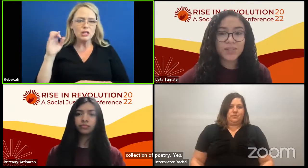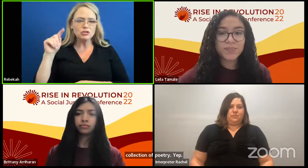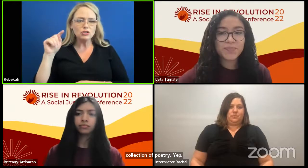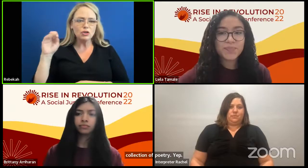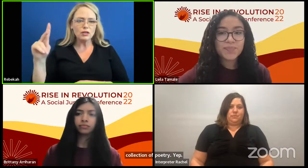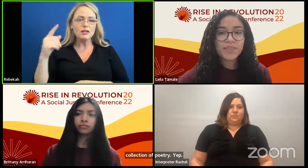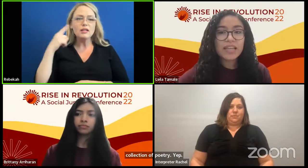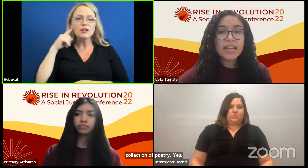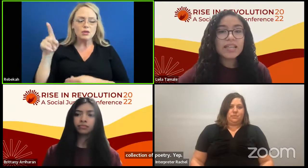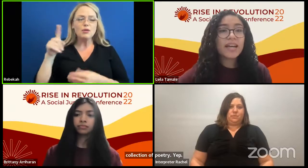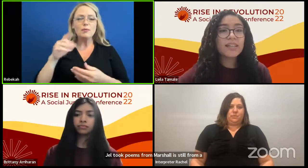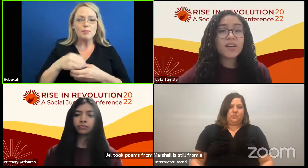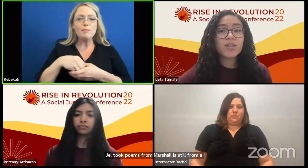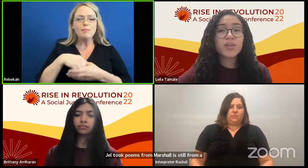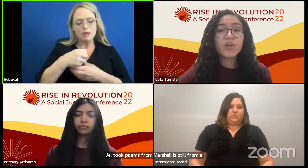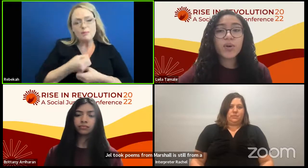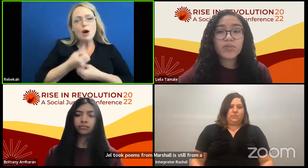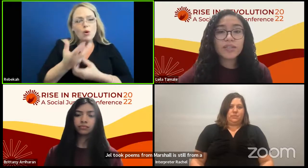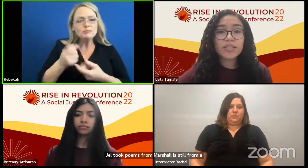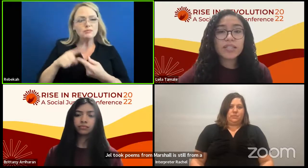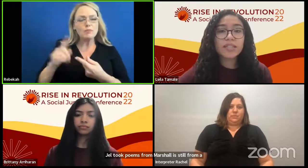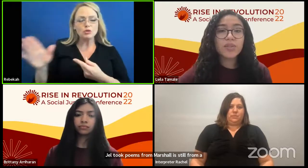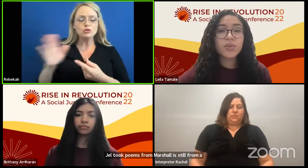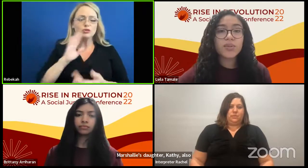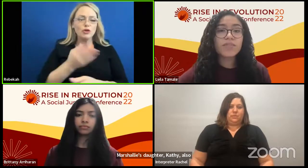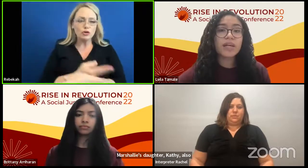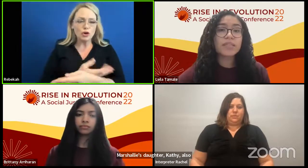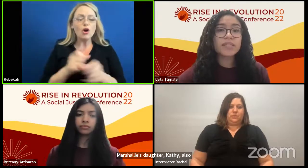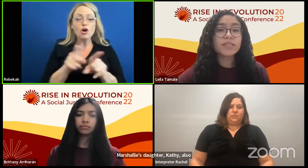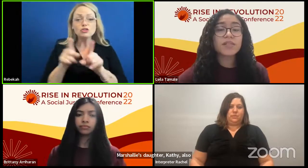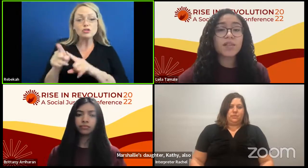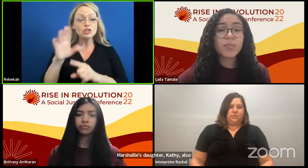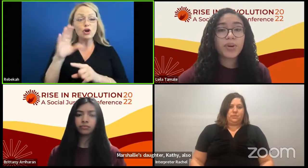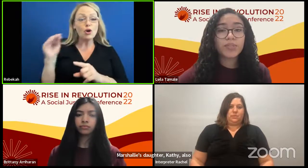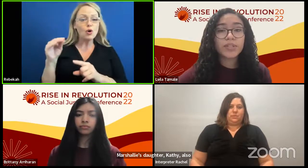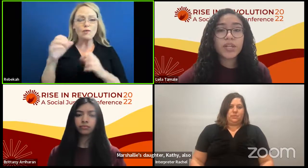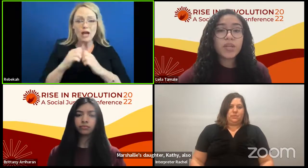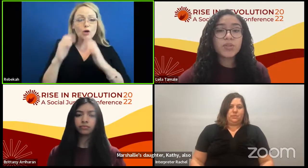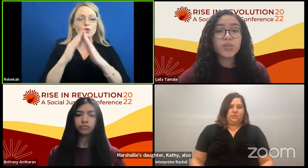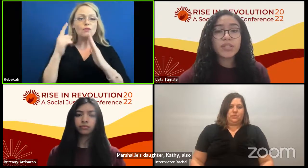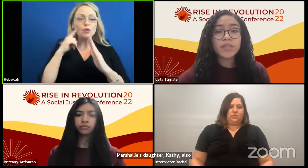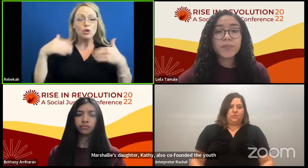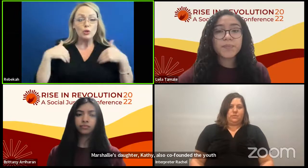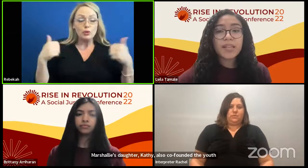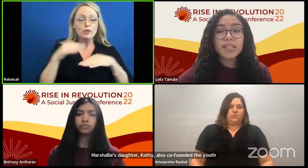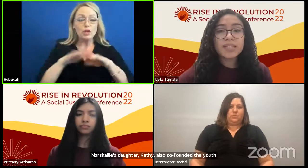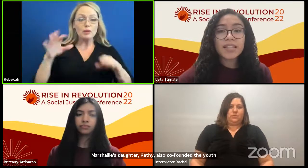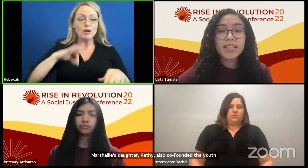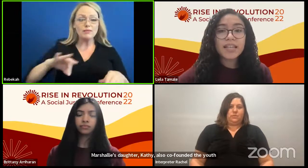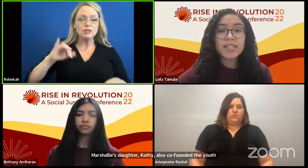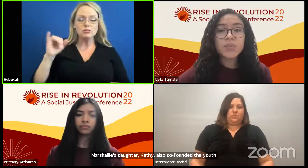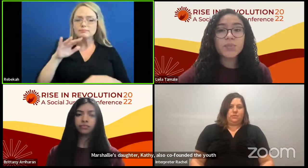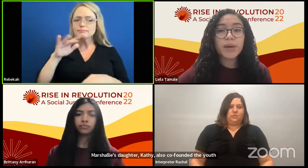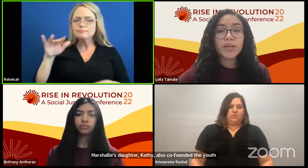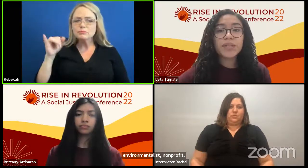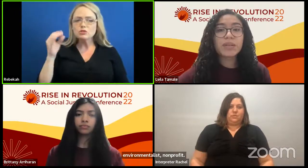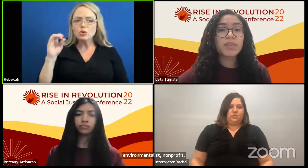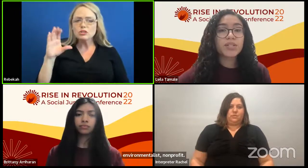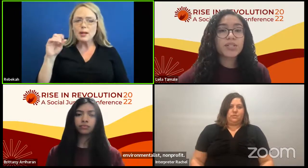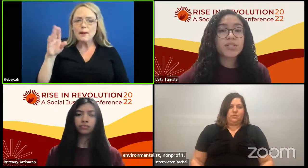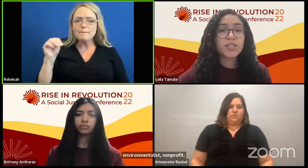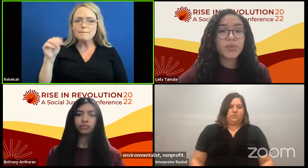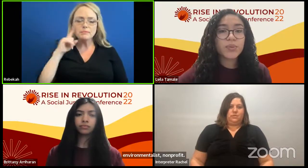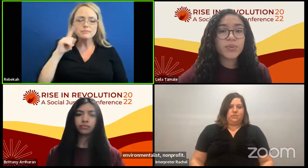Marshallese Daughter. Kathy also co-founded the youth environmentalist nonprofit Jojikum, dedicated to